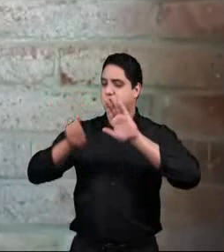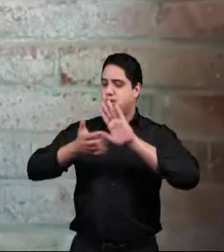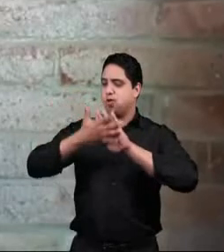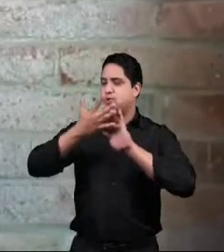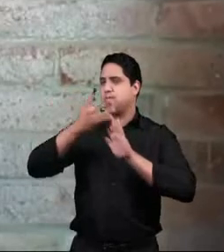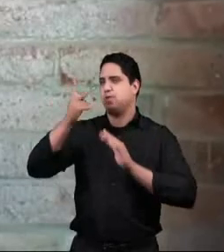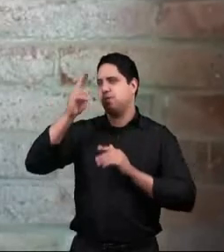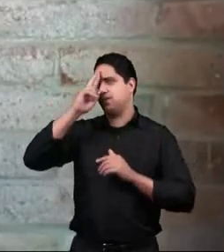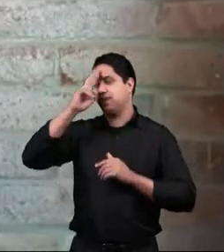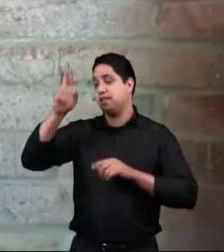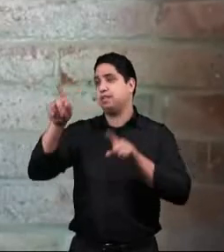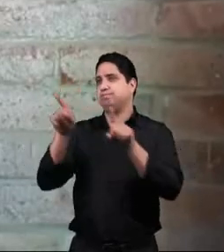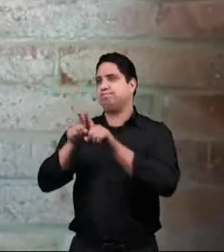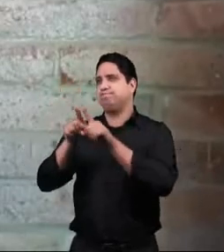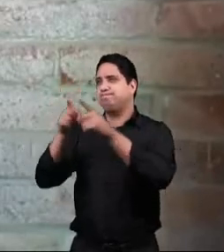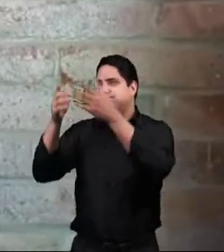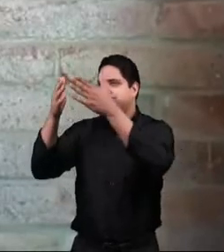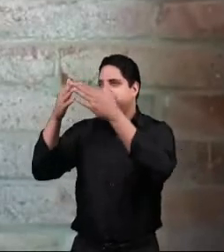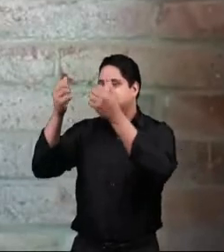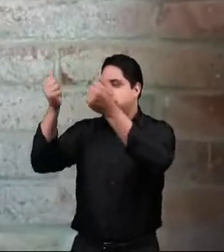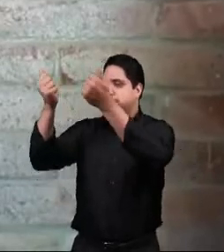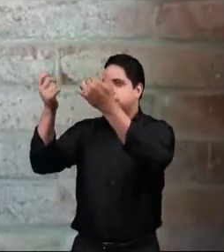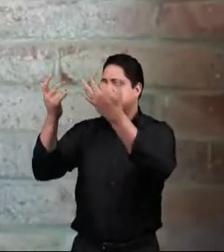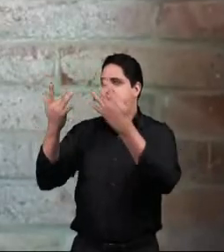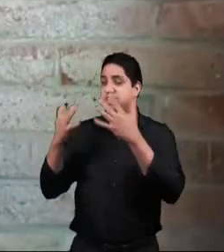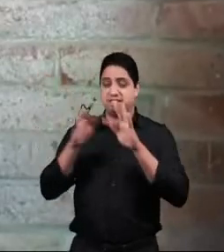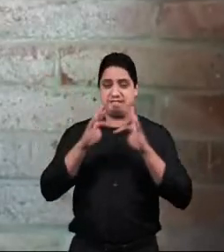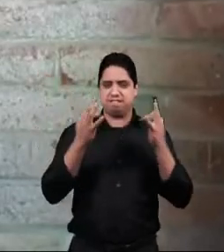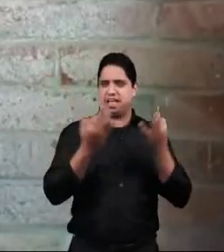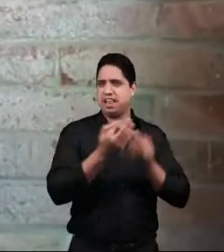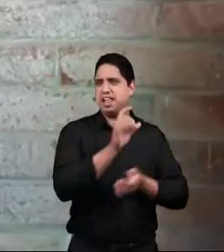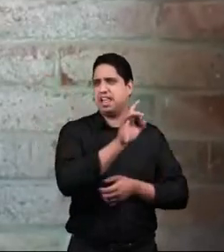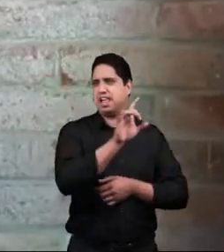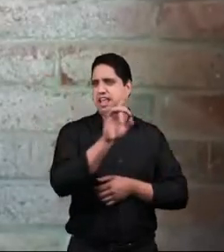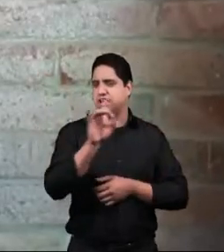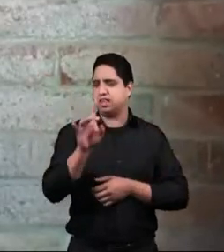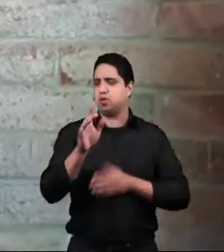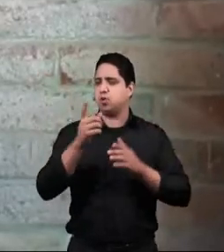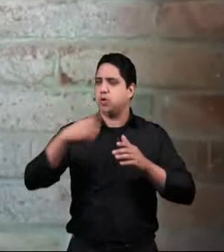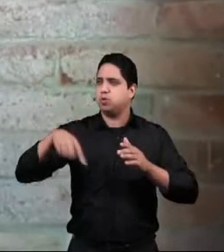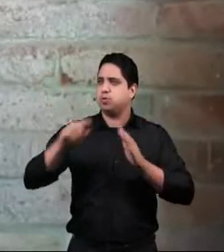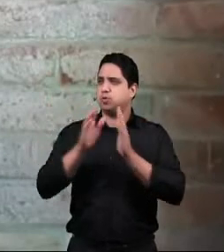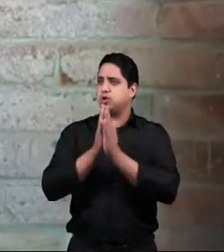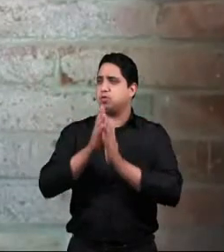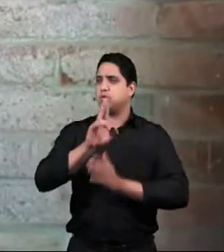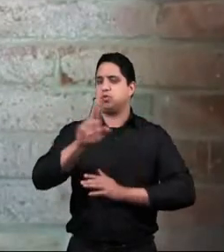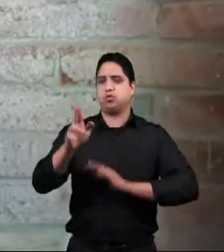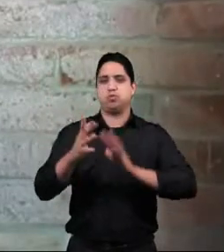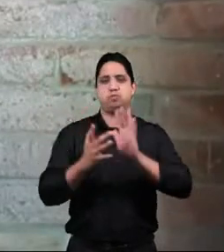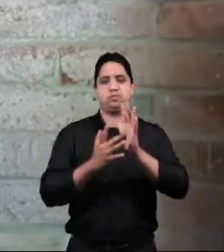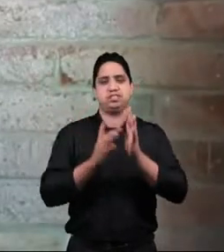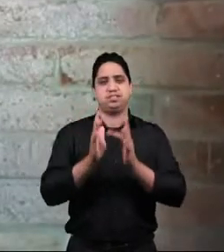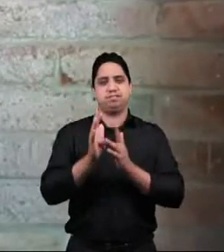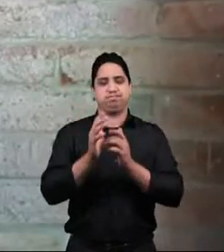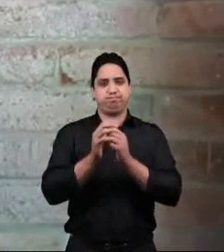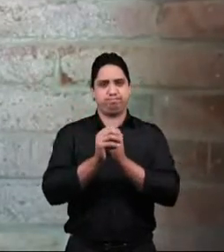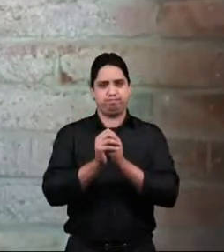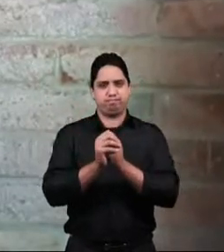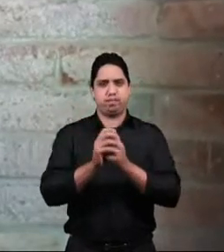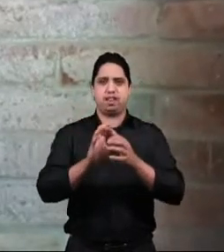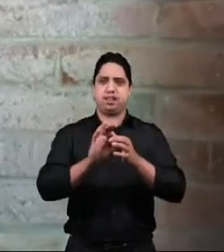songs. We ask for a blessing for each home and life in this night. We pray in the name of Jesus. Amen.